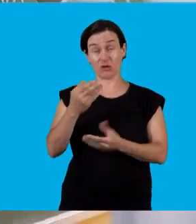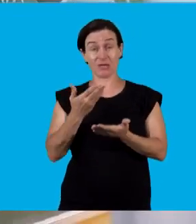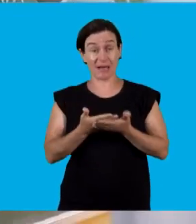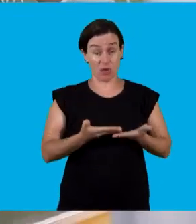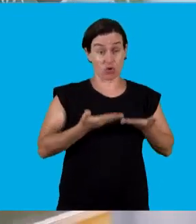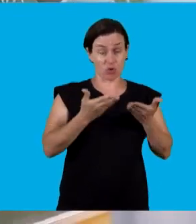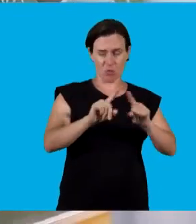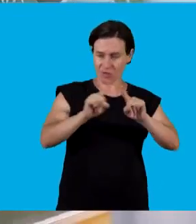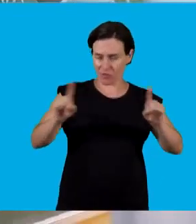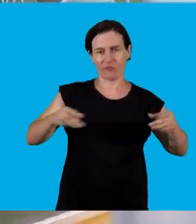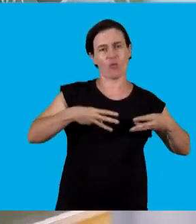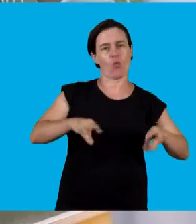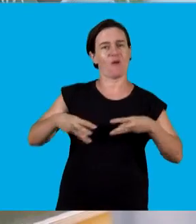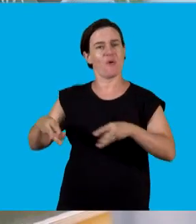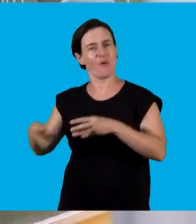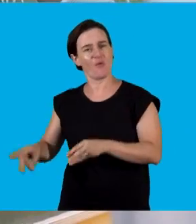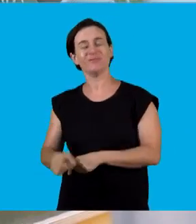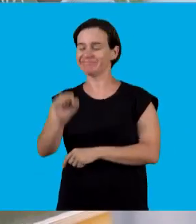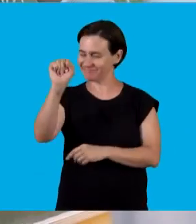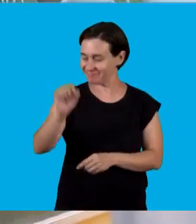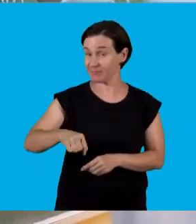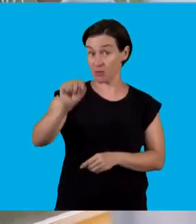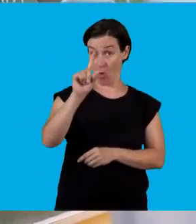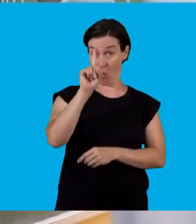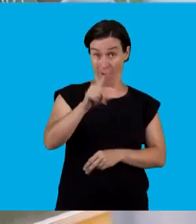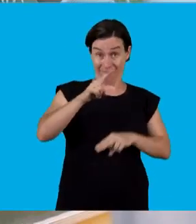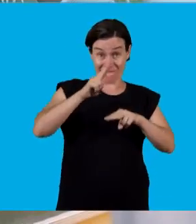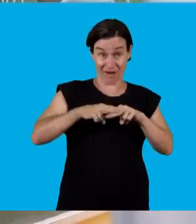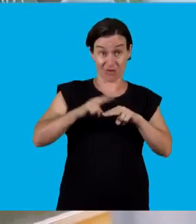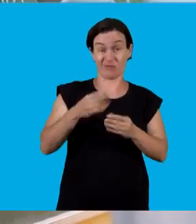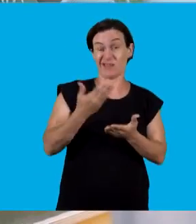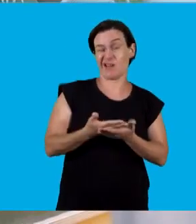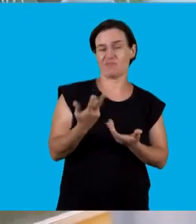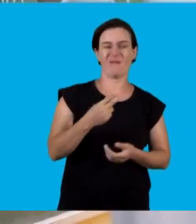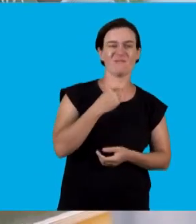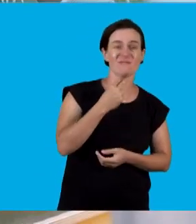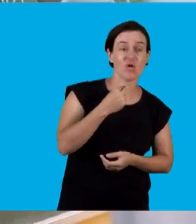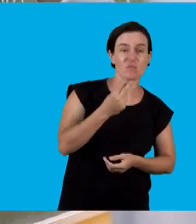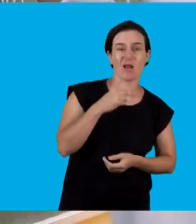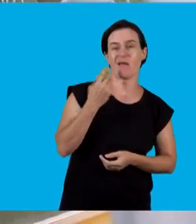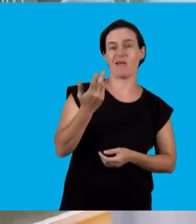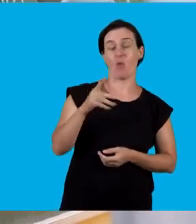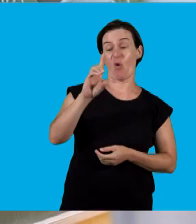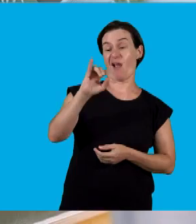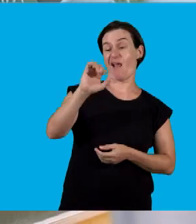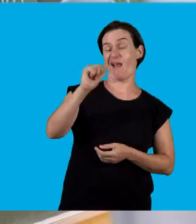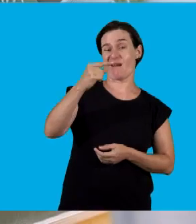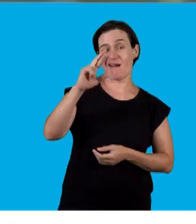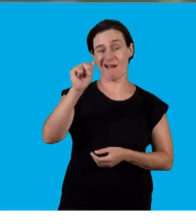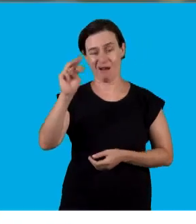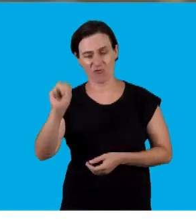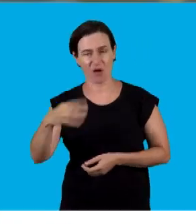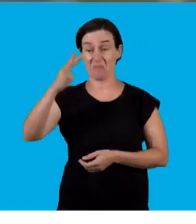represented in many different ways? Yes, one function can be represented verbally, in a flow